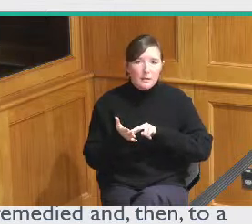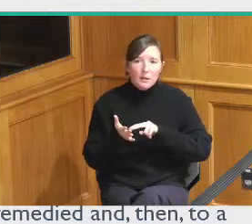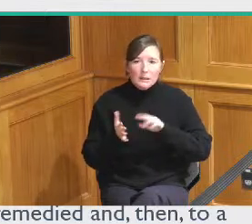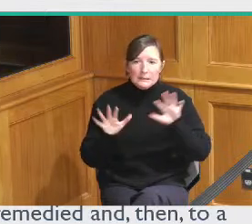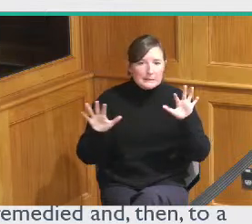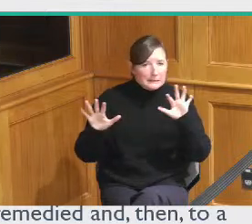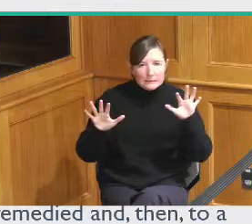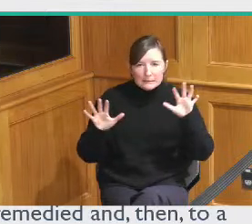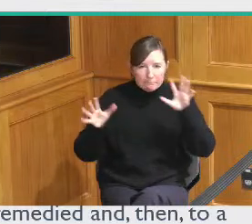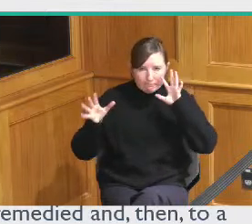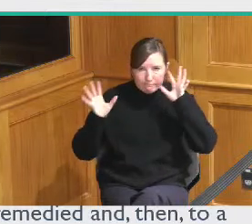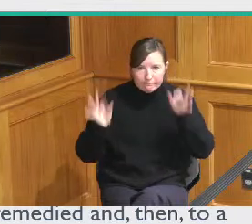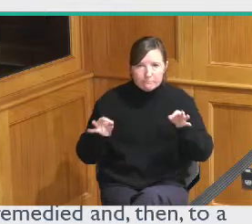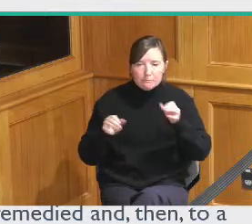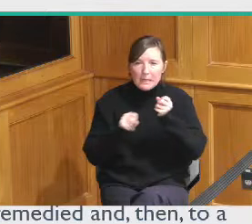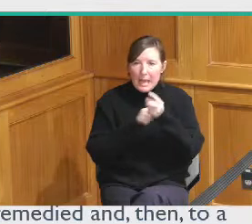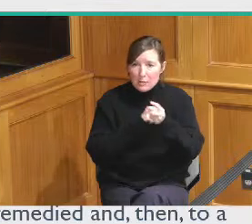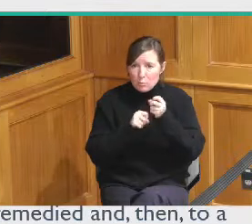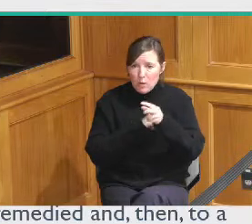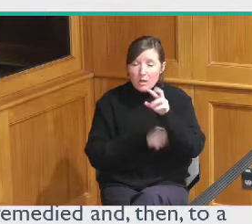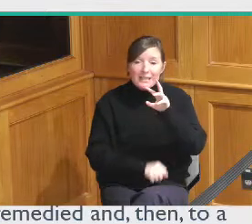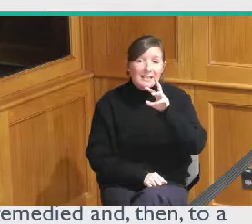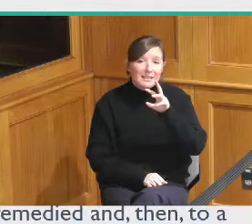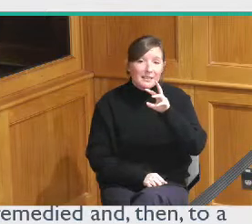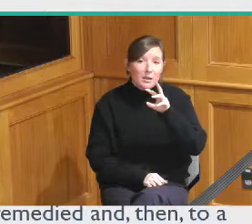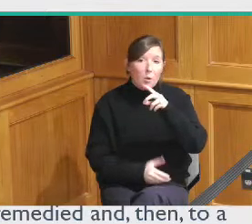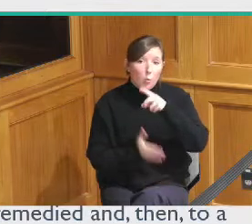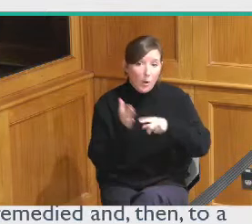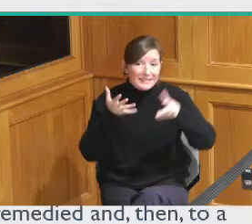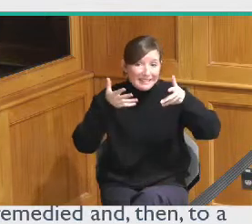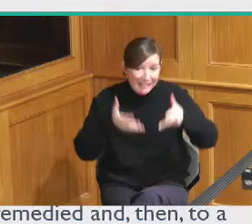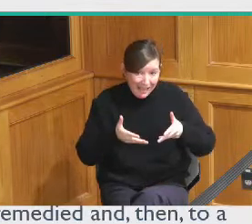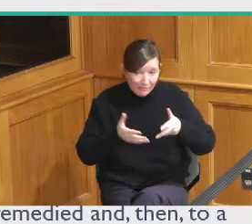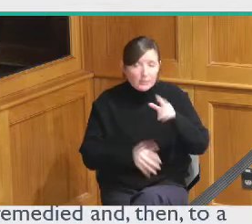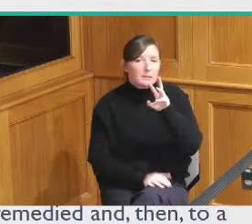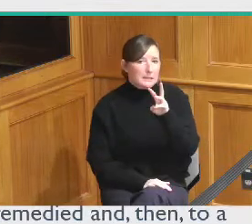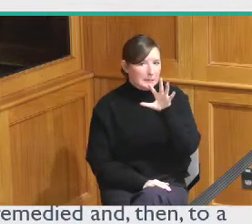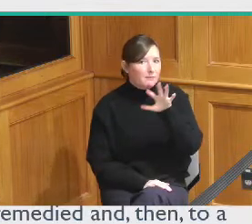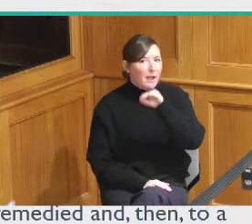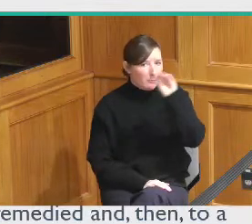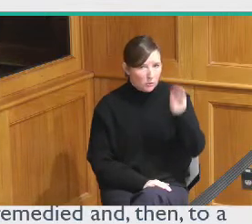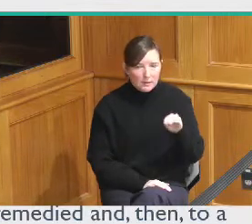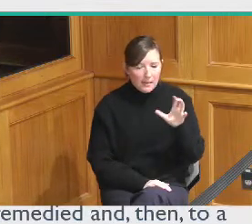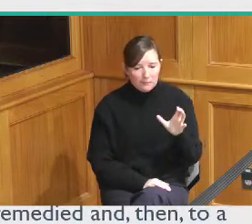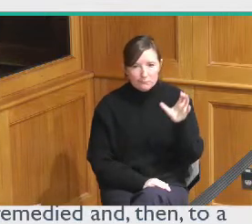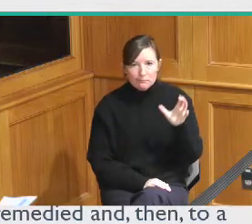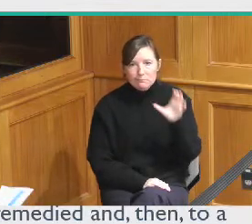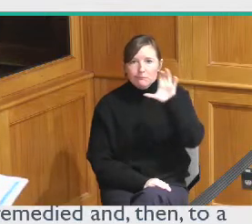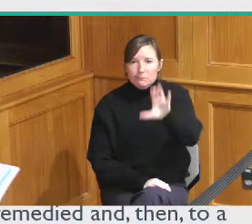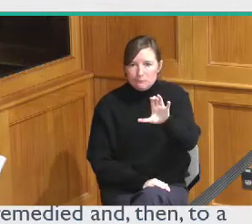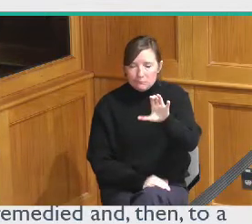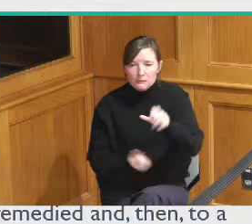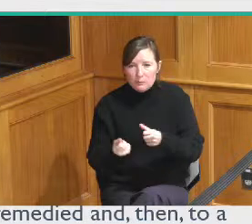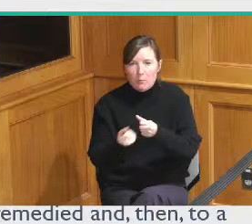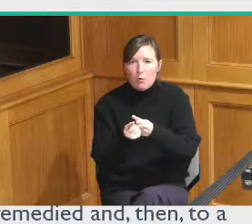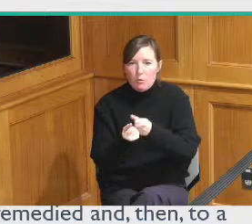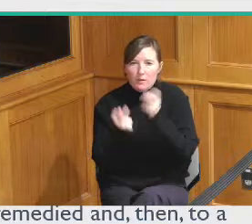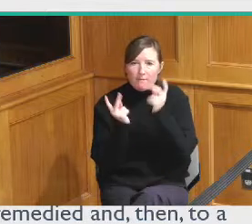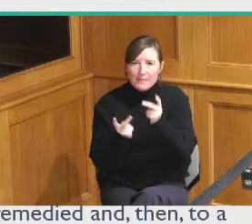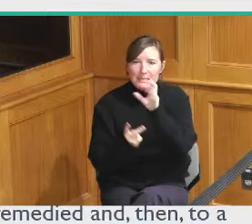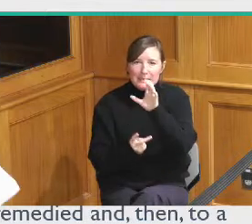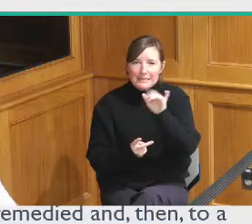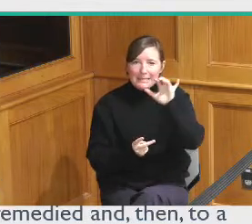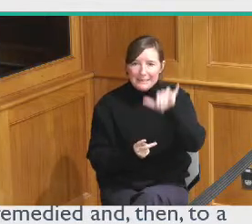that on an annual basis, 65% of what is remaining would go to Visit Cincy to repay their $3